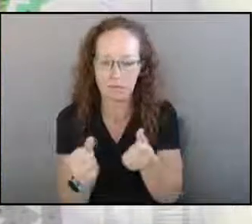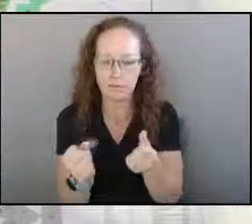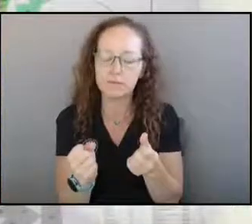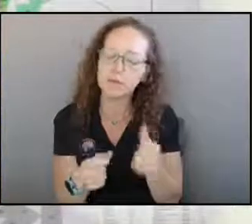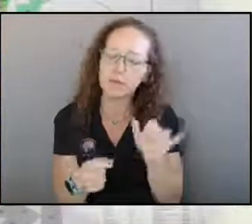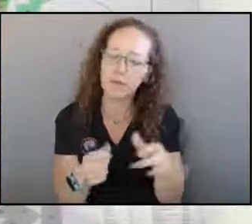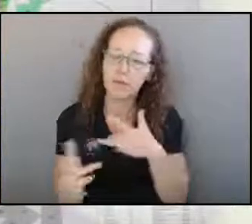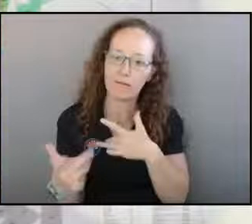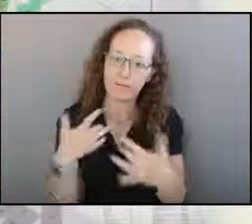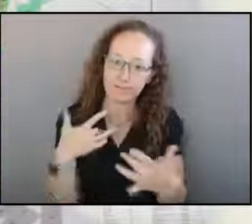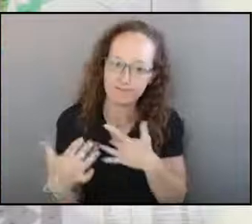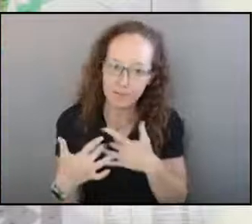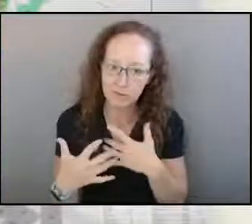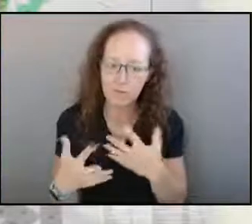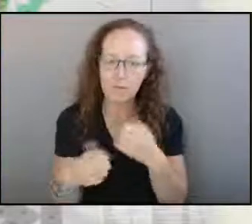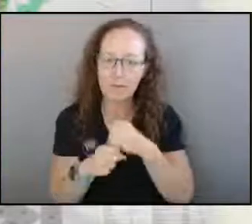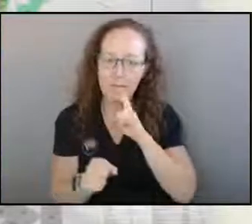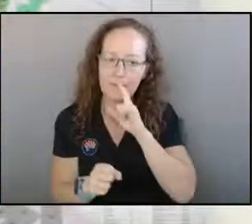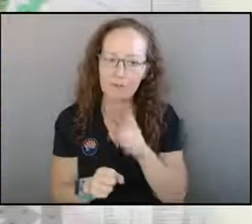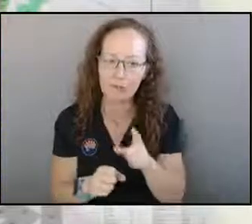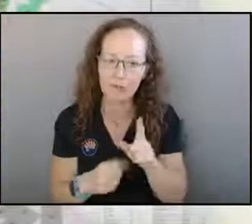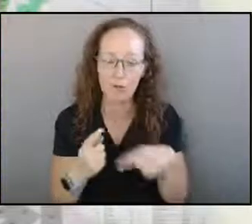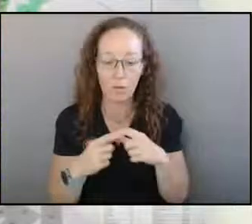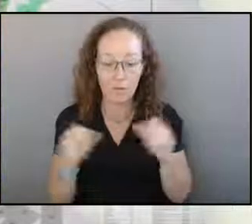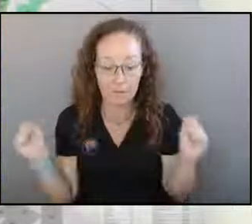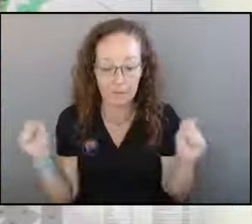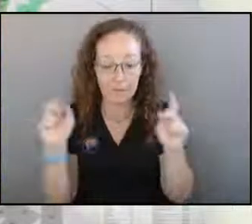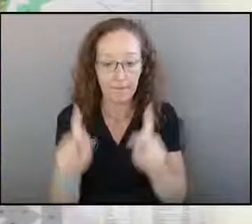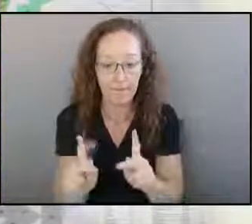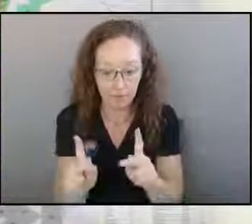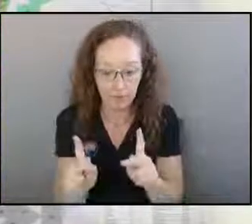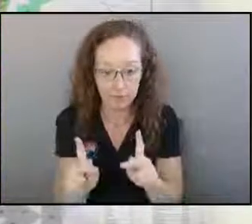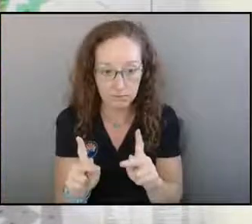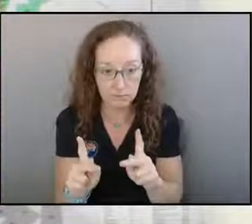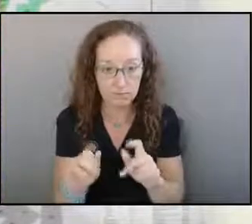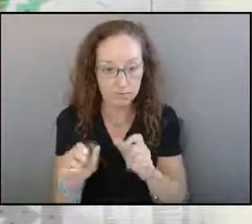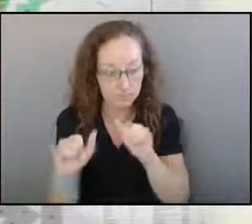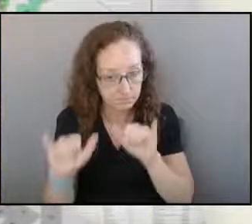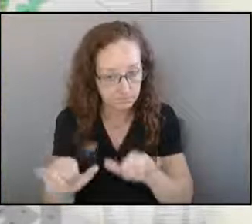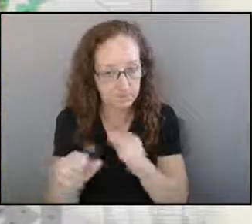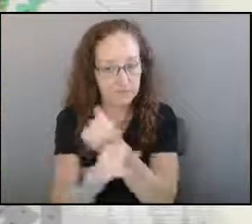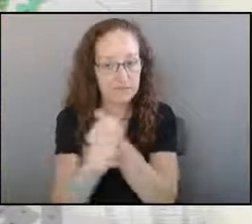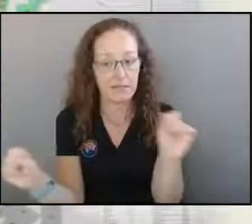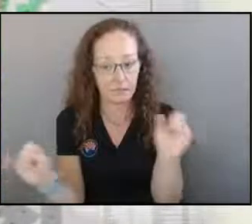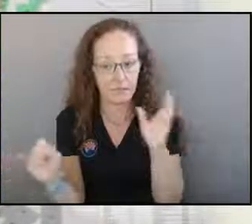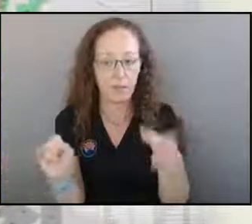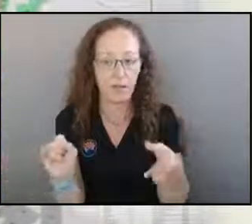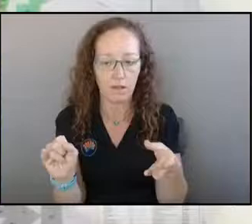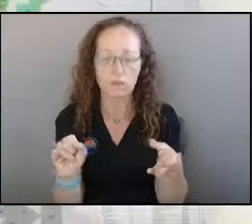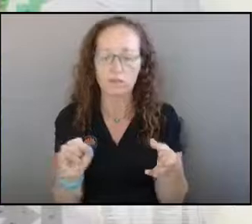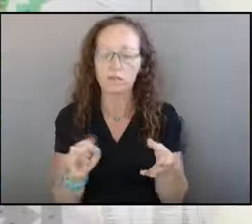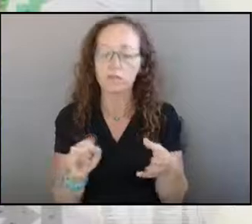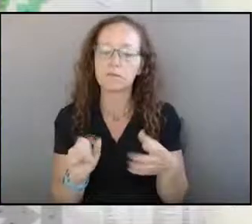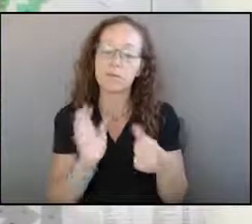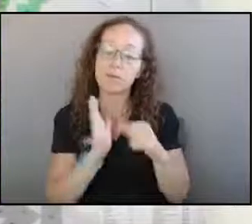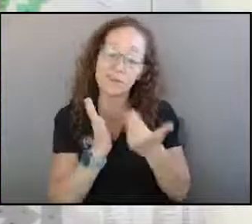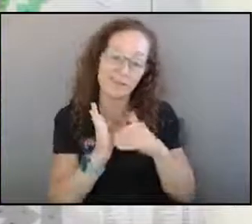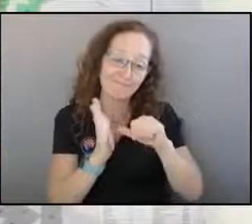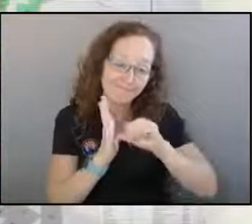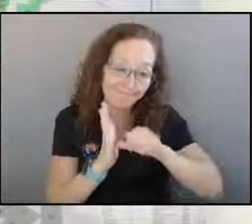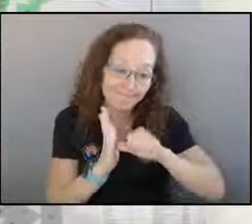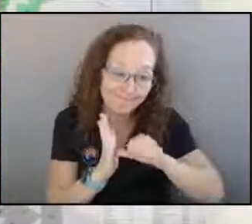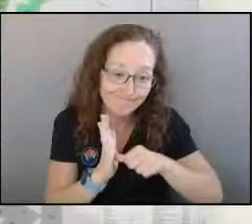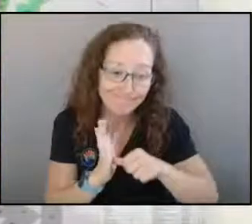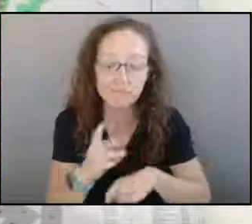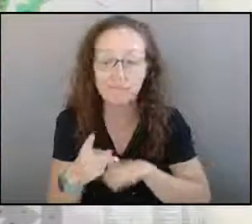we just want to make sure that when we do repopulate, that you are safe to do so. So I just want to reiterate that to you, and reiterate that